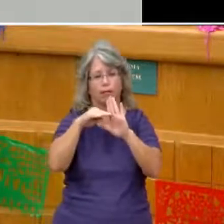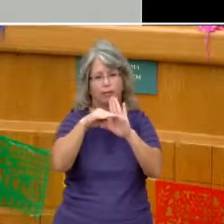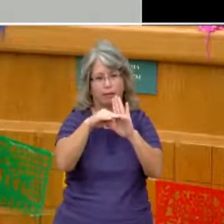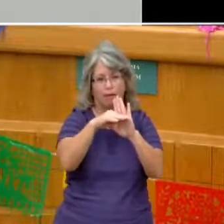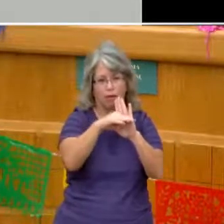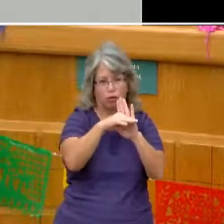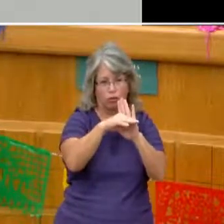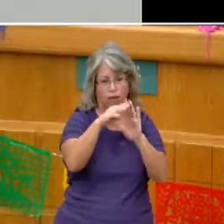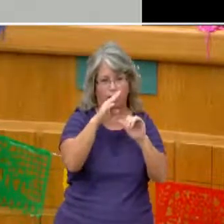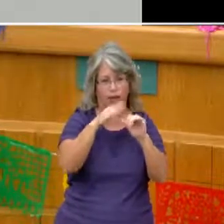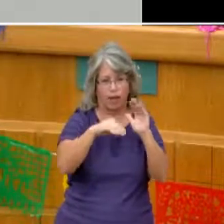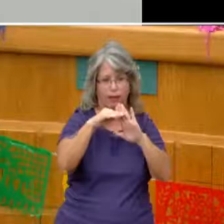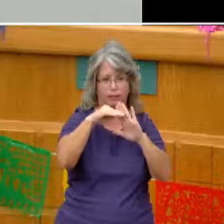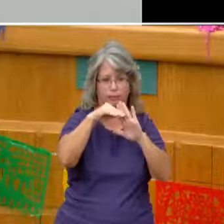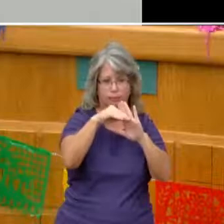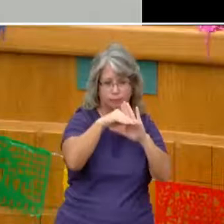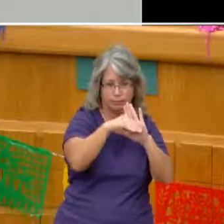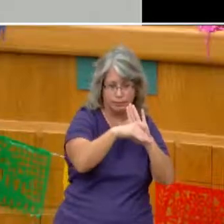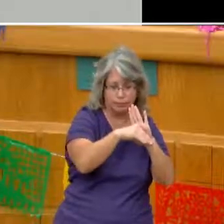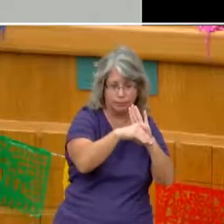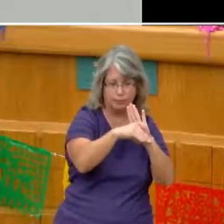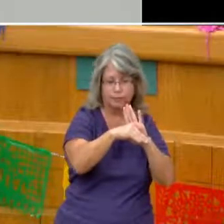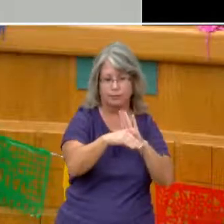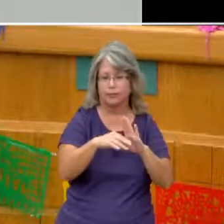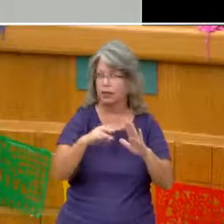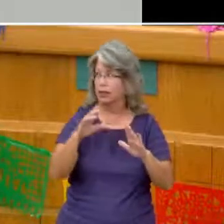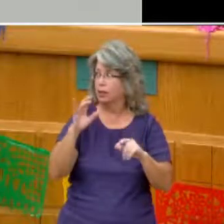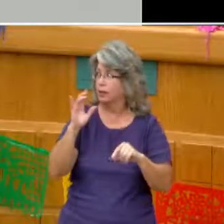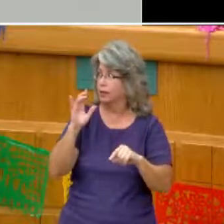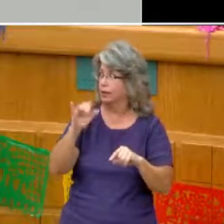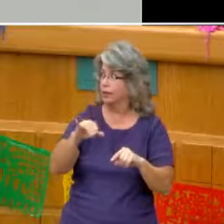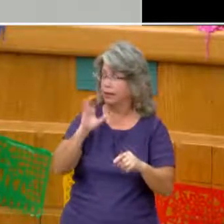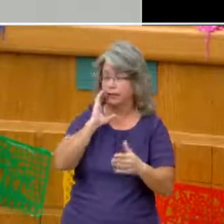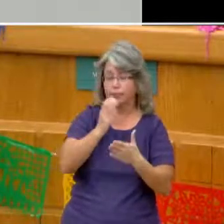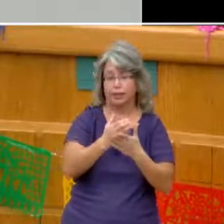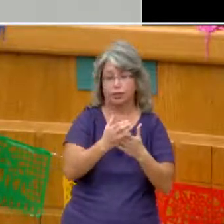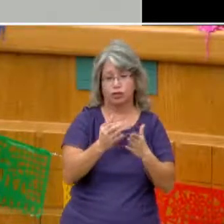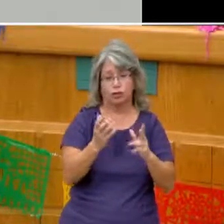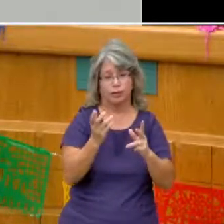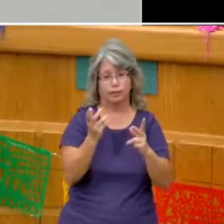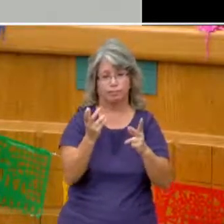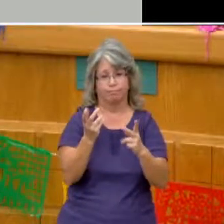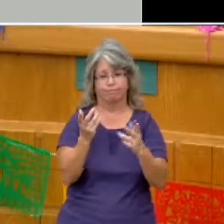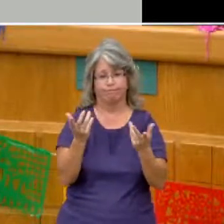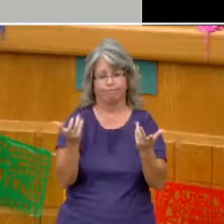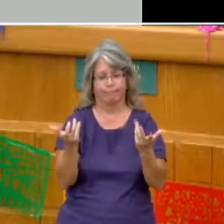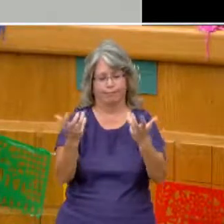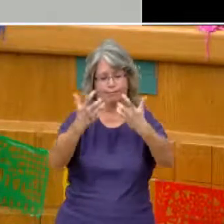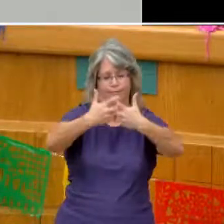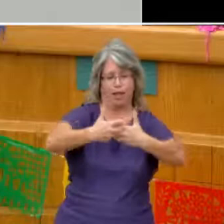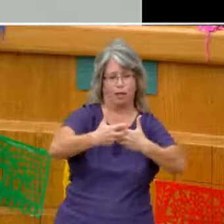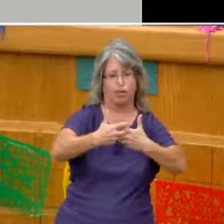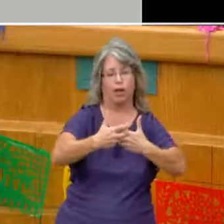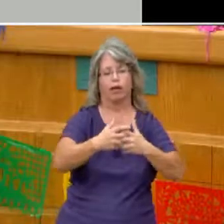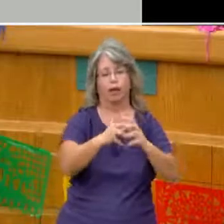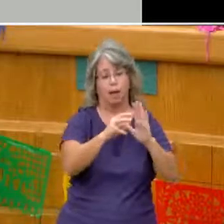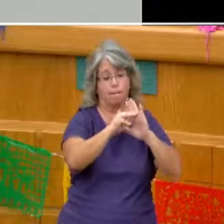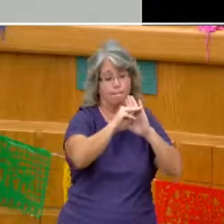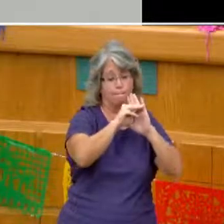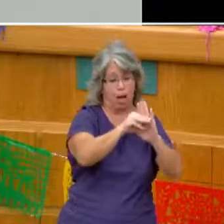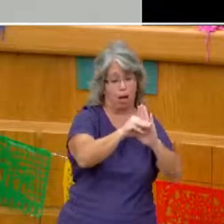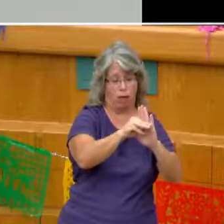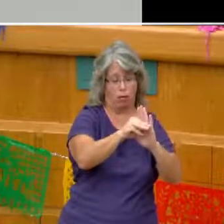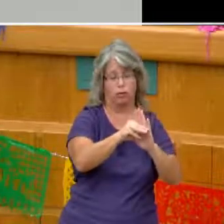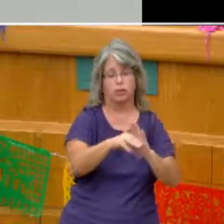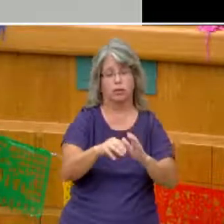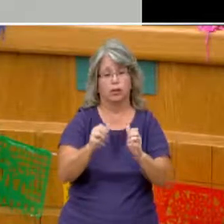Here is a graphic showing us calibrating our model to the actual number of cases. The black dots are the number of cases that we're seeing